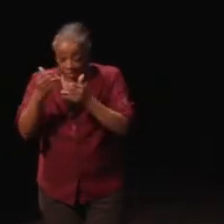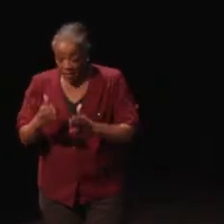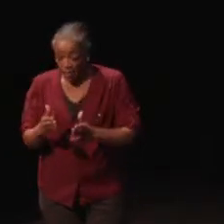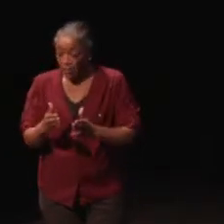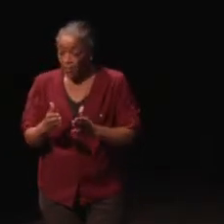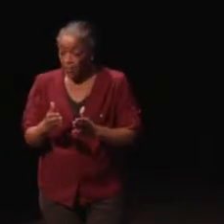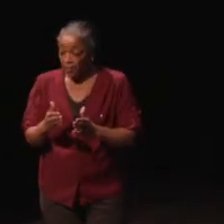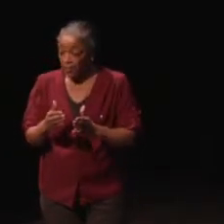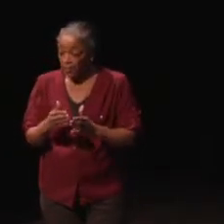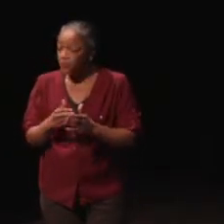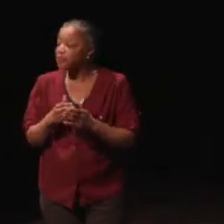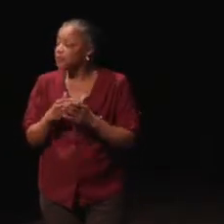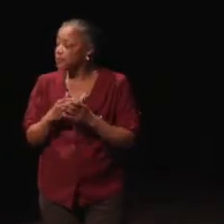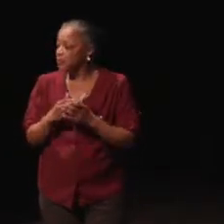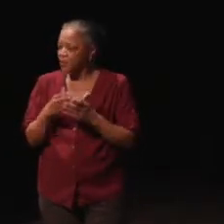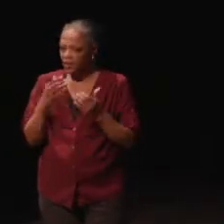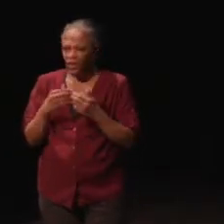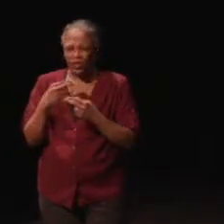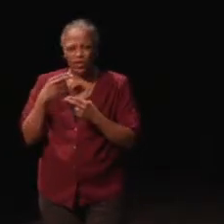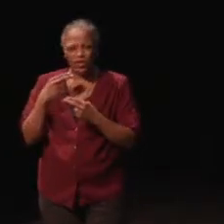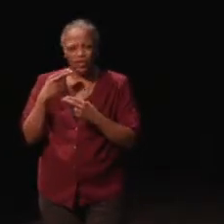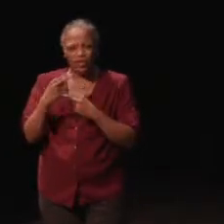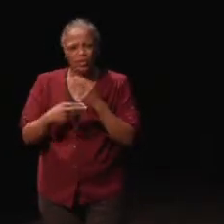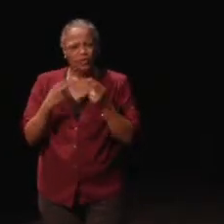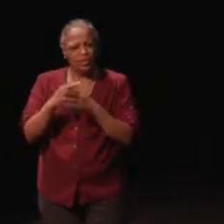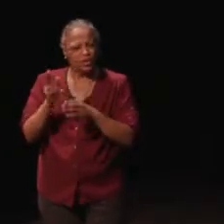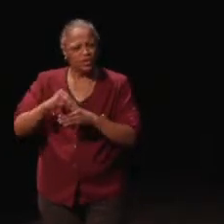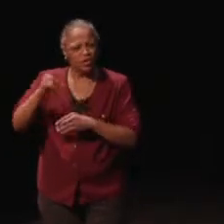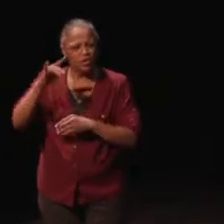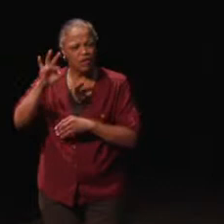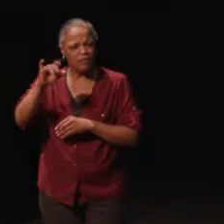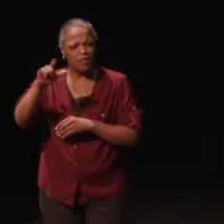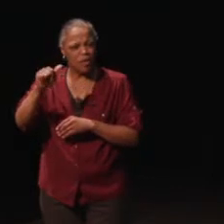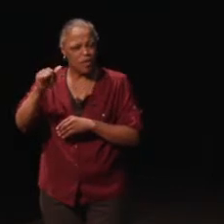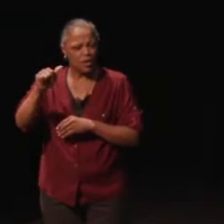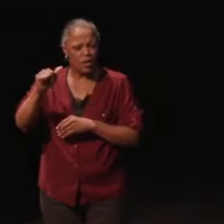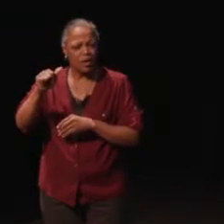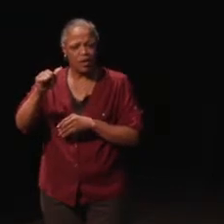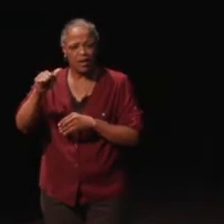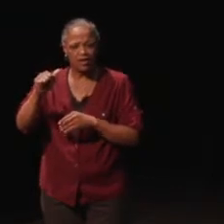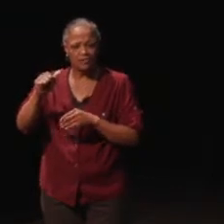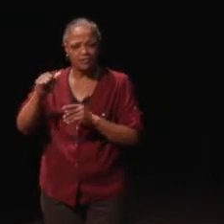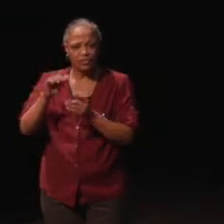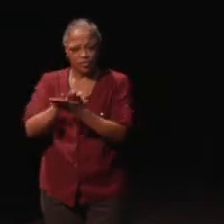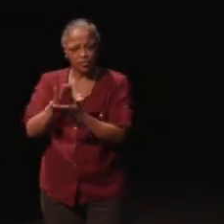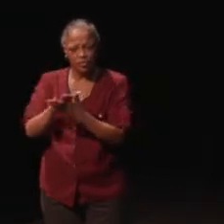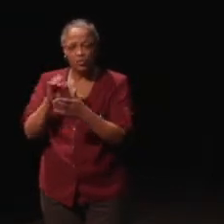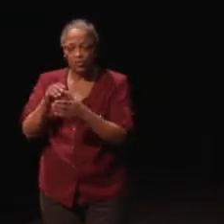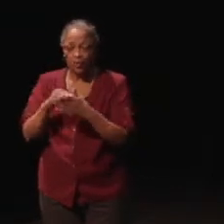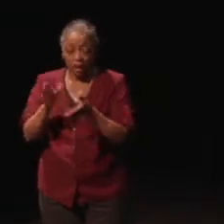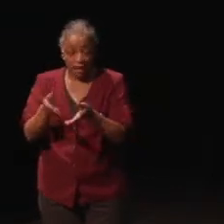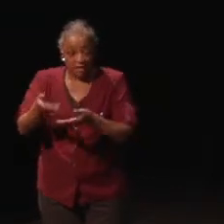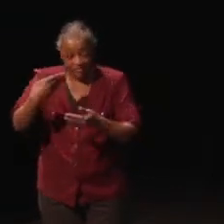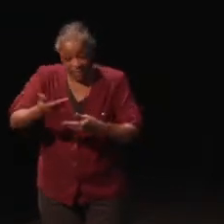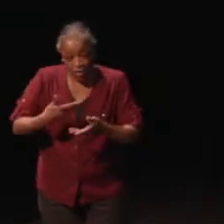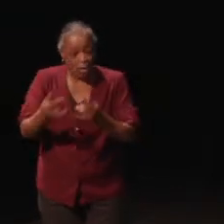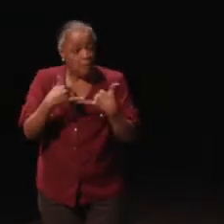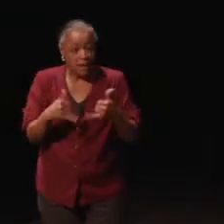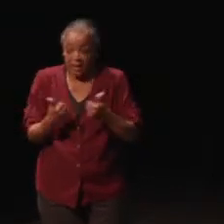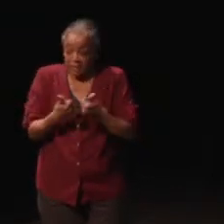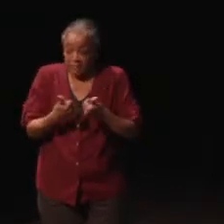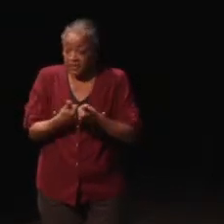is a current University of Northern Florida student, so he was close to campus, to come on in and play